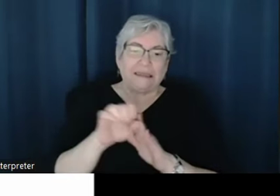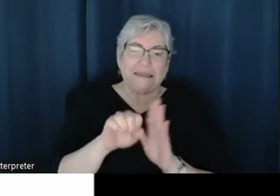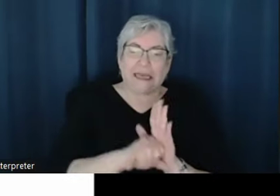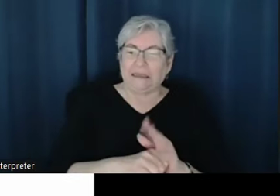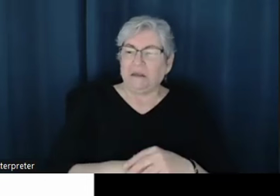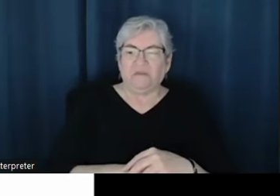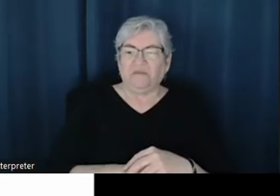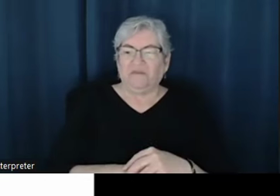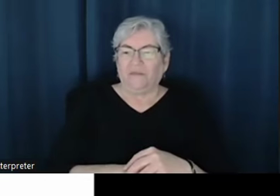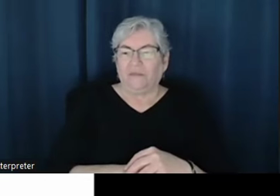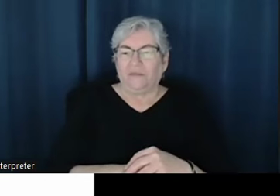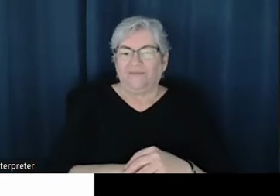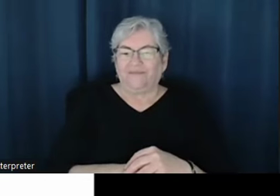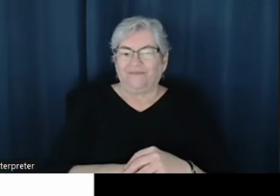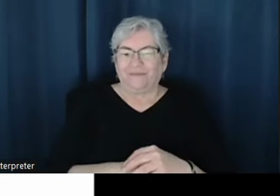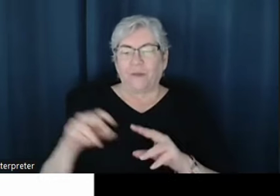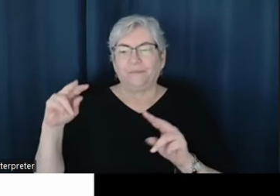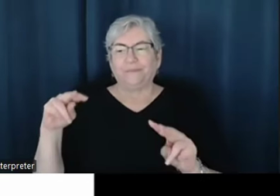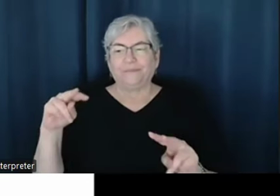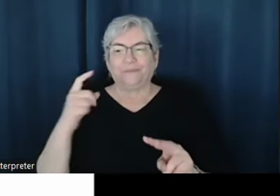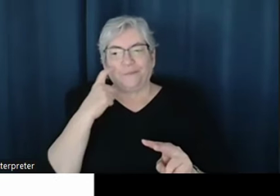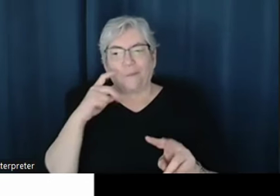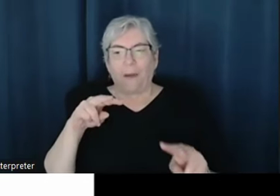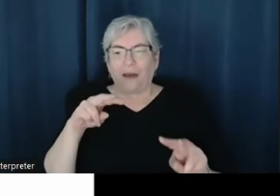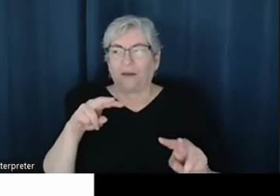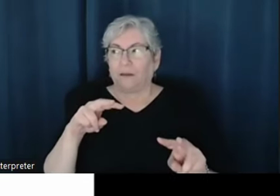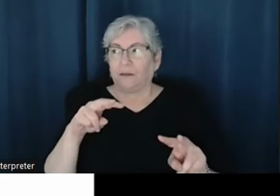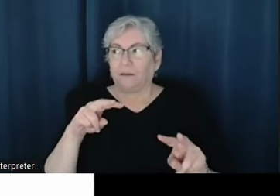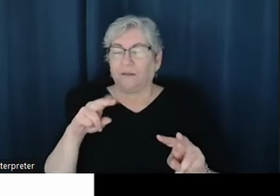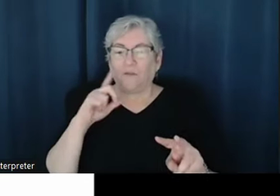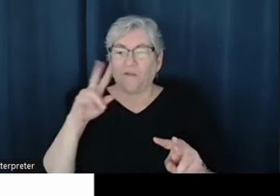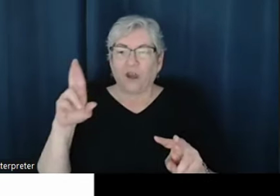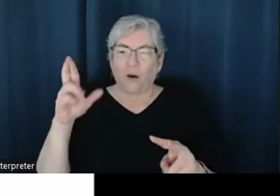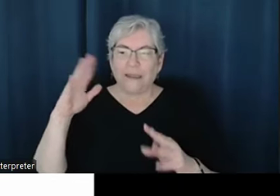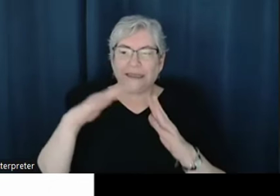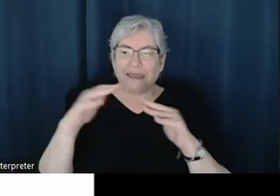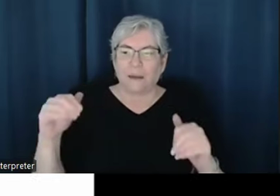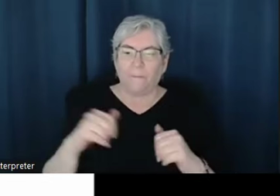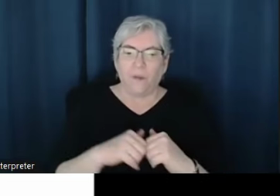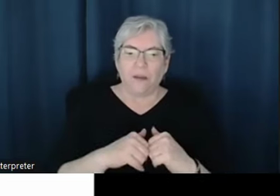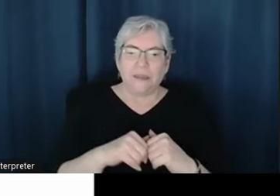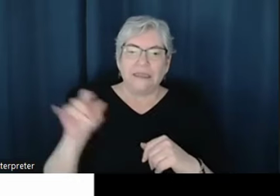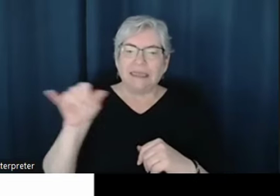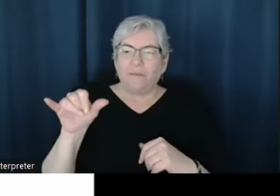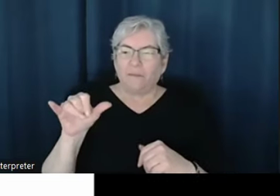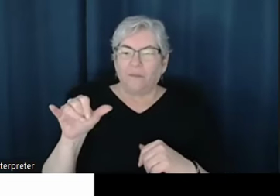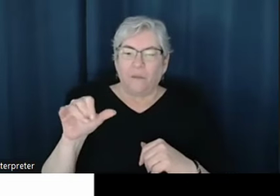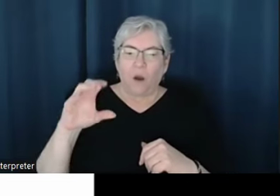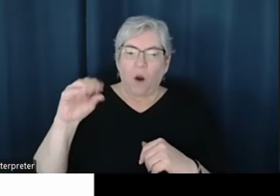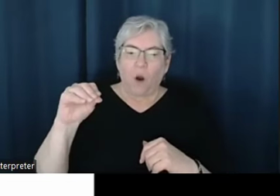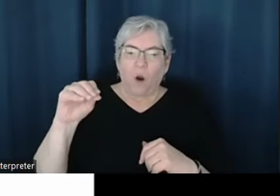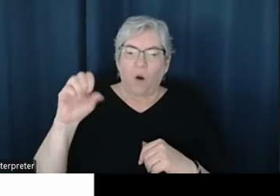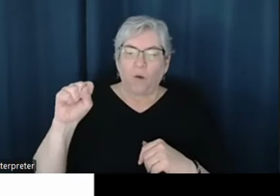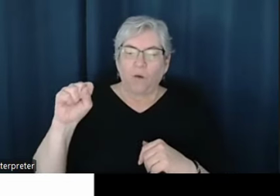they're just monitoring like they've always monitored the VR system, similar to what OSEP, Office of